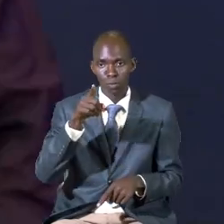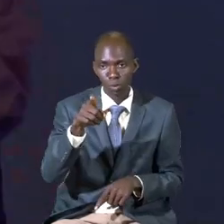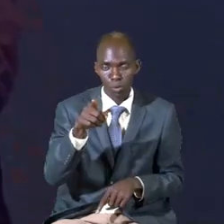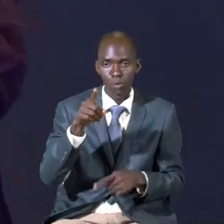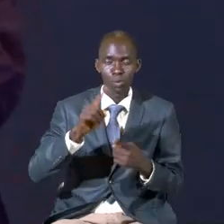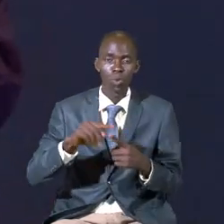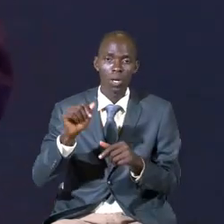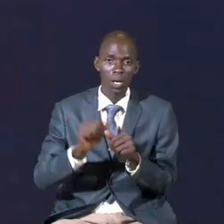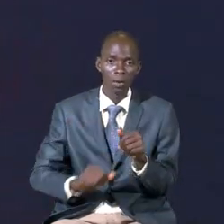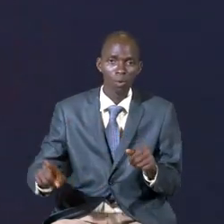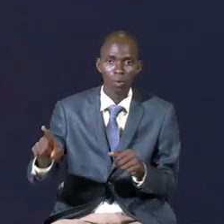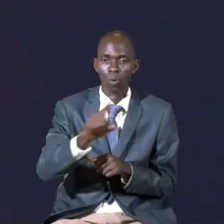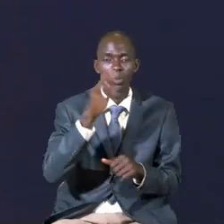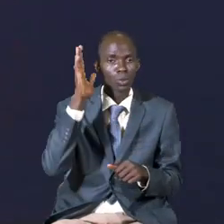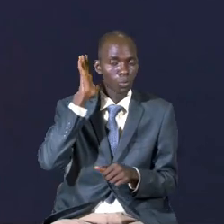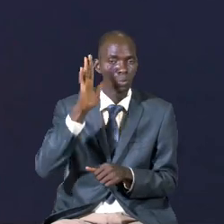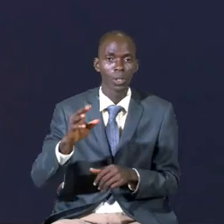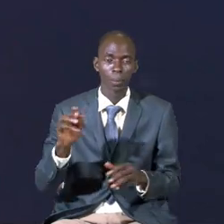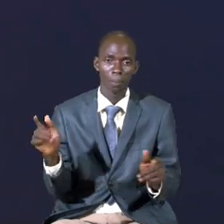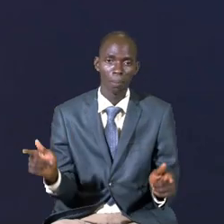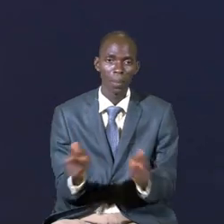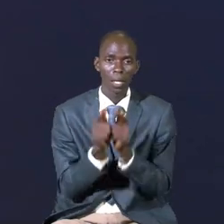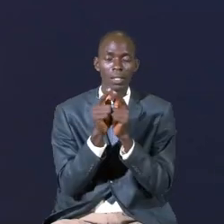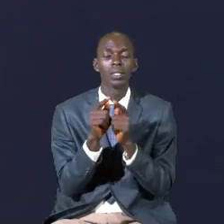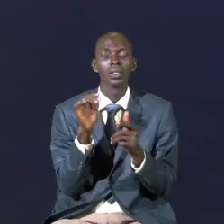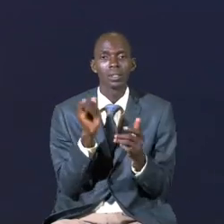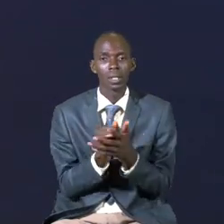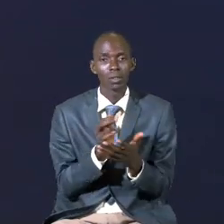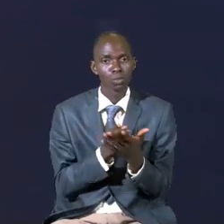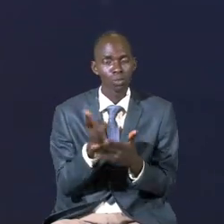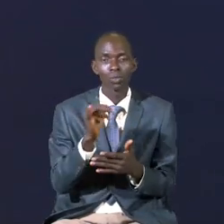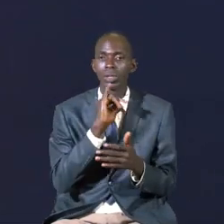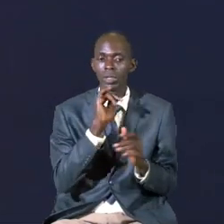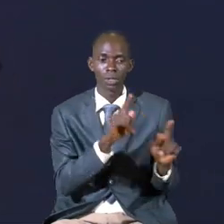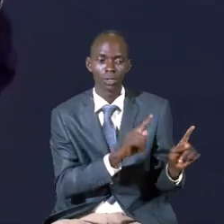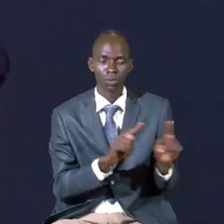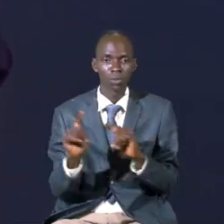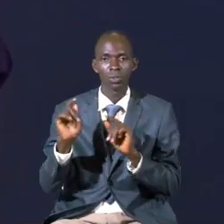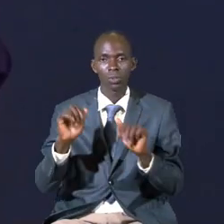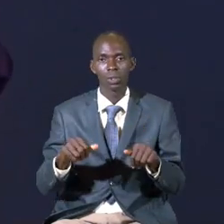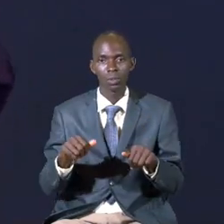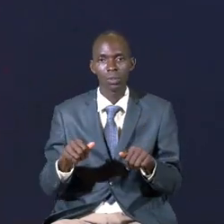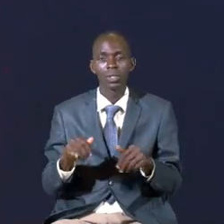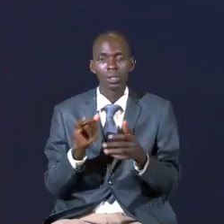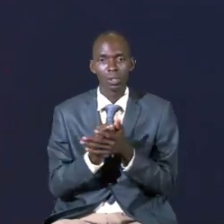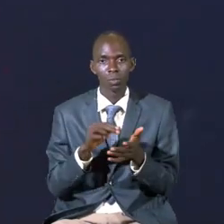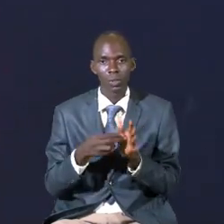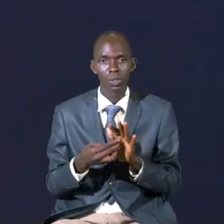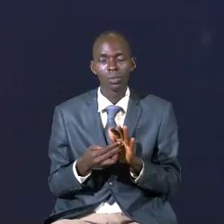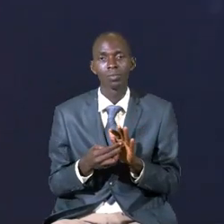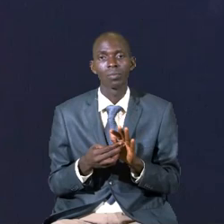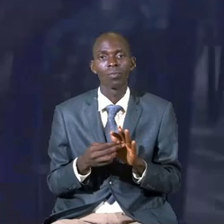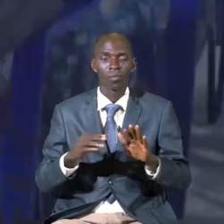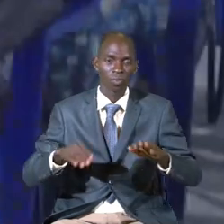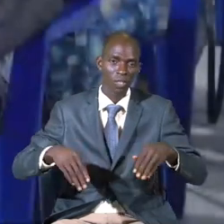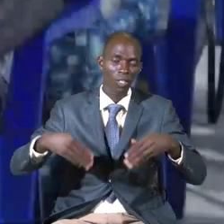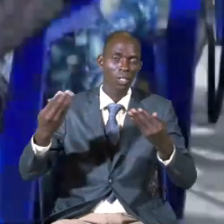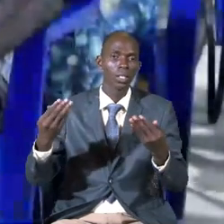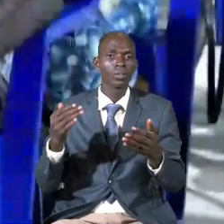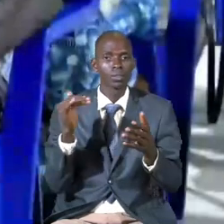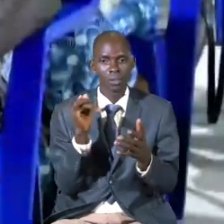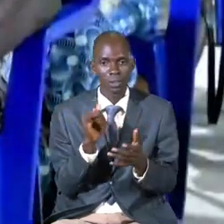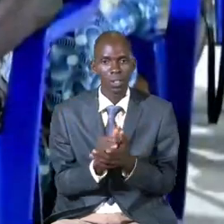meet that truth is transferable so transmit the transferable truth but